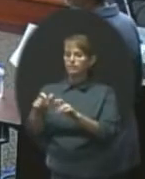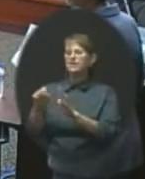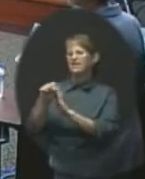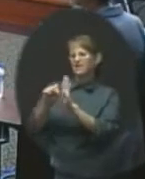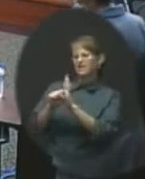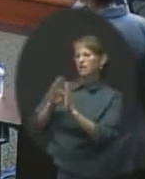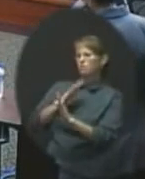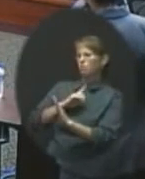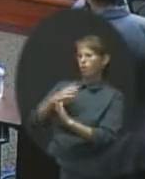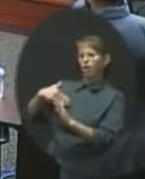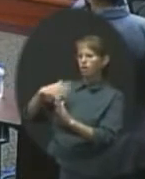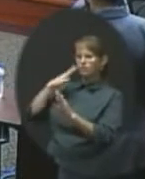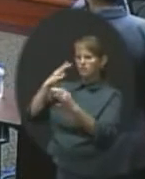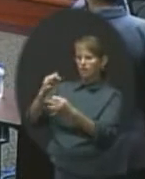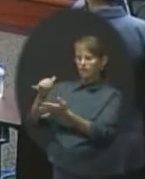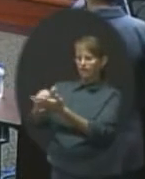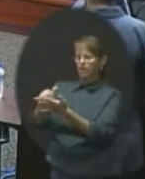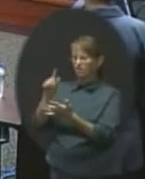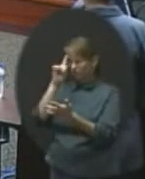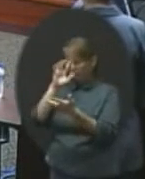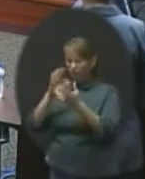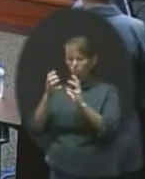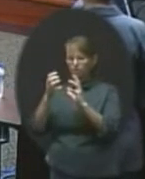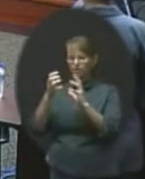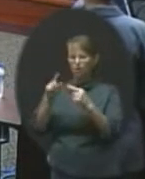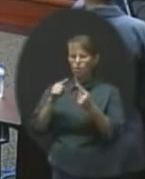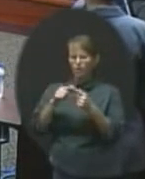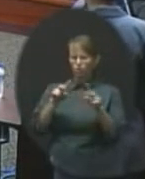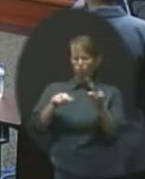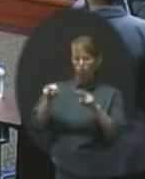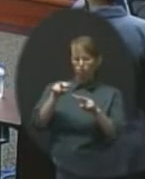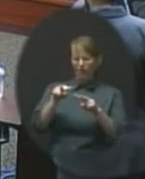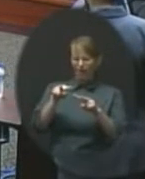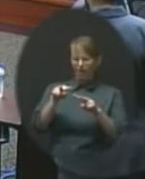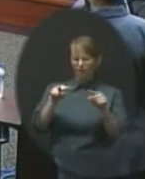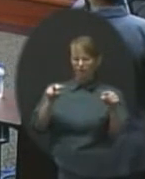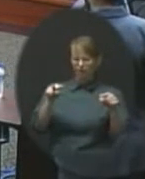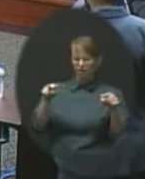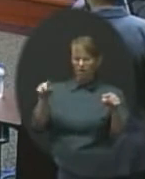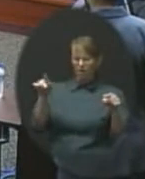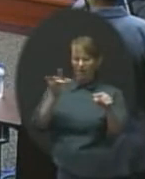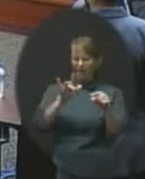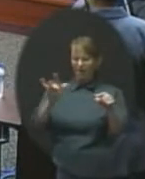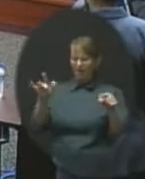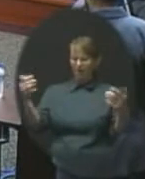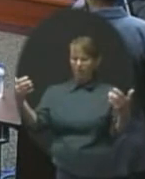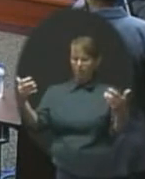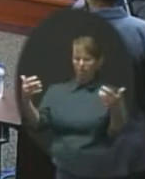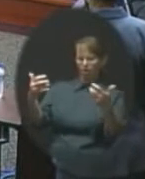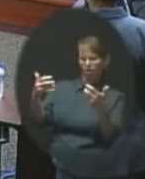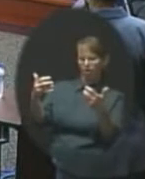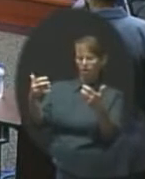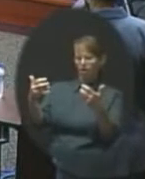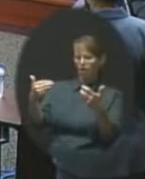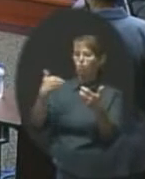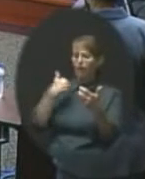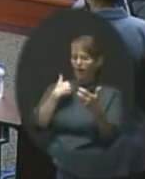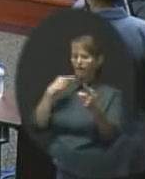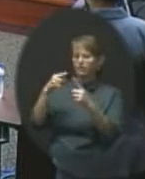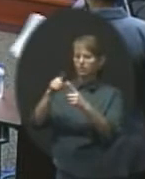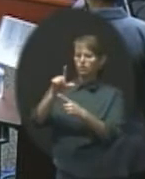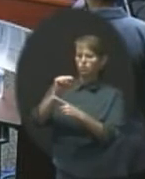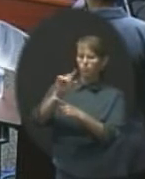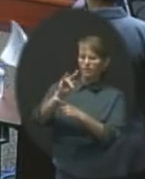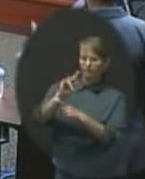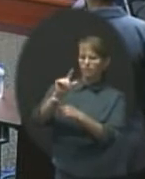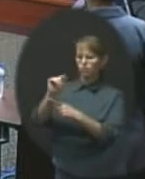kind of confusing when we sit back and look at reducing the gap, but we have until 2017, 2018, but almost knowing that we'll have a different